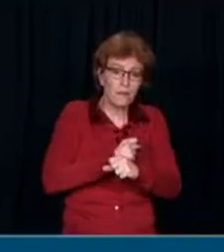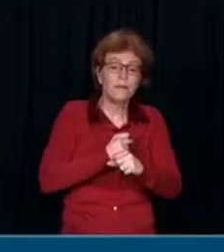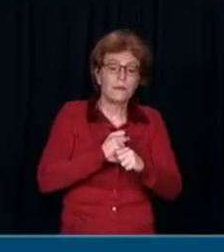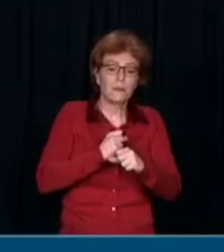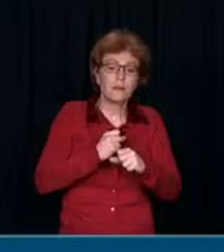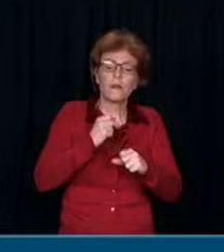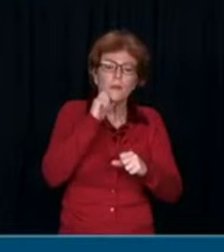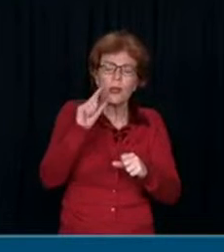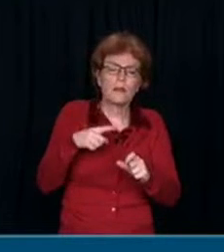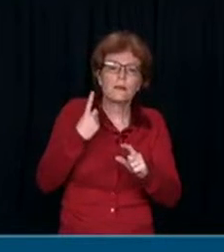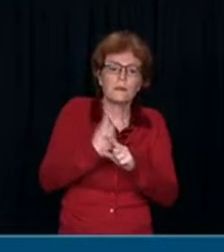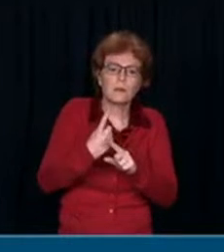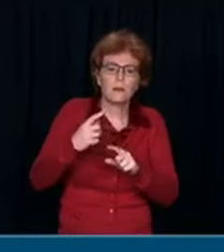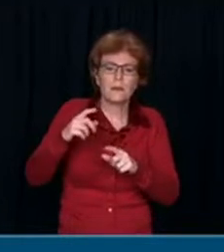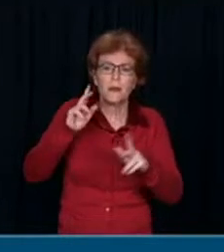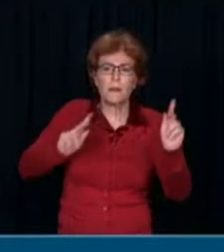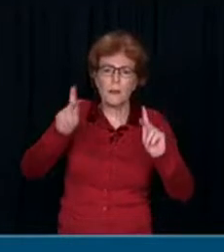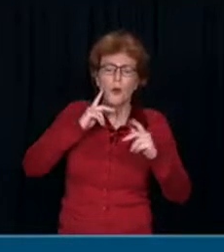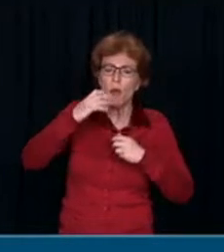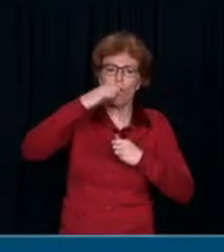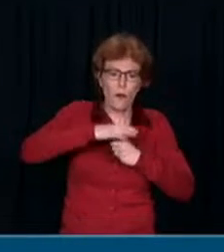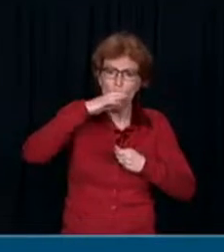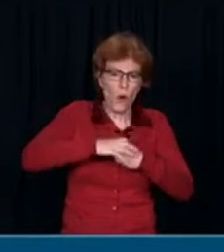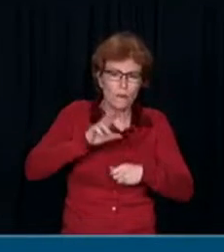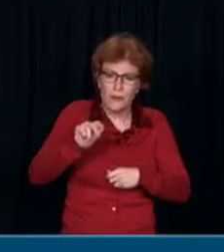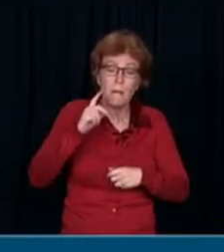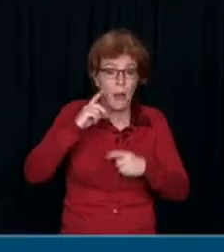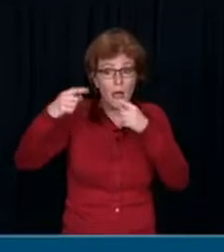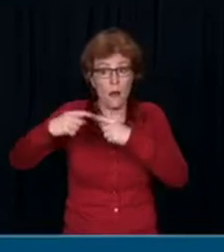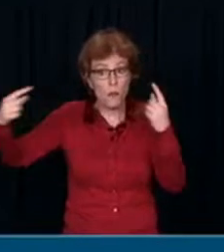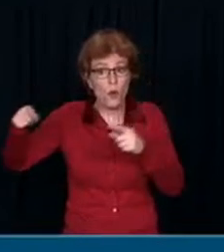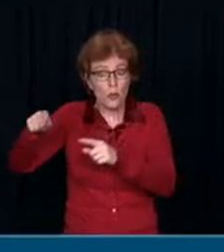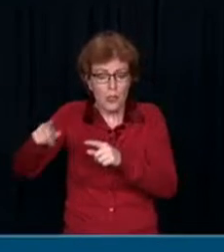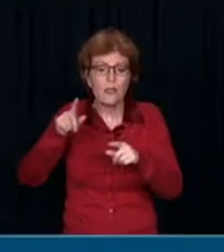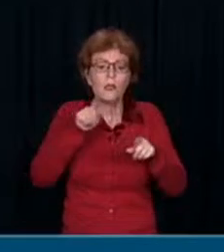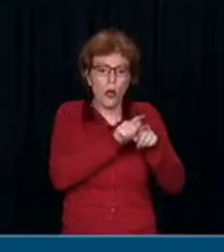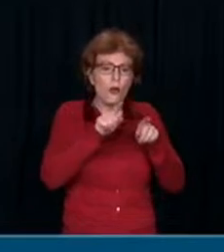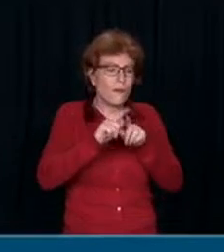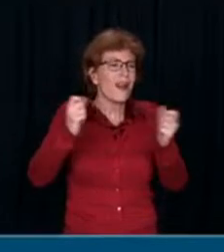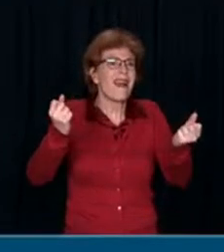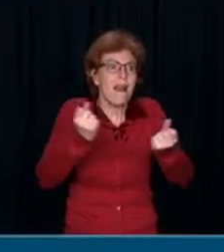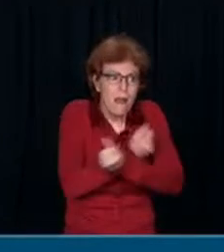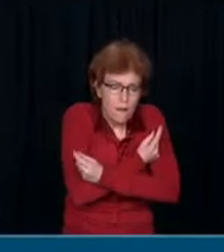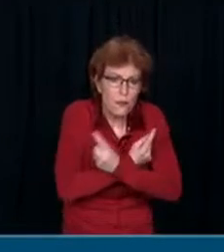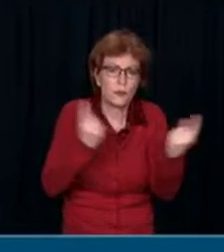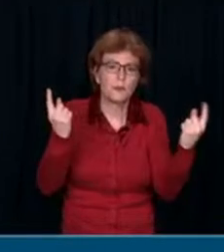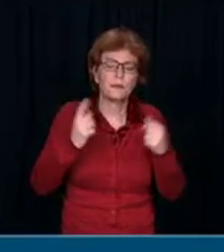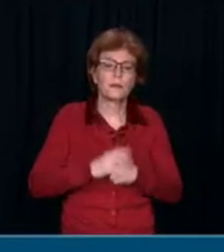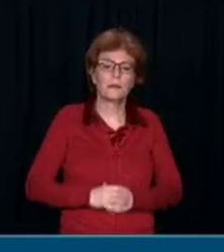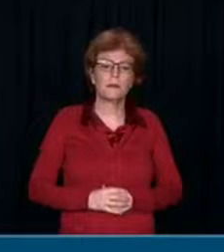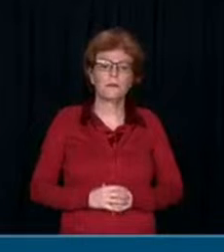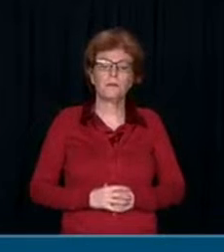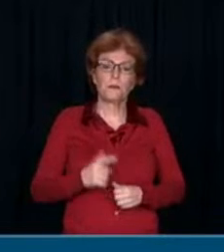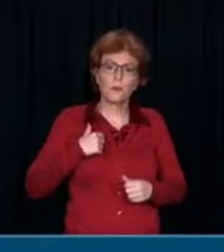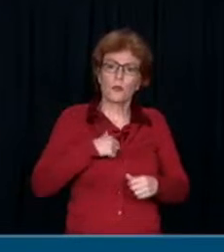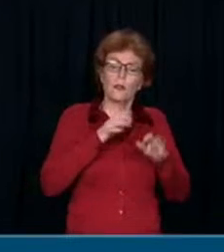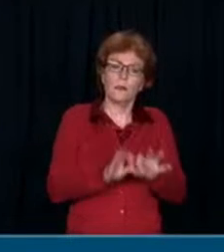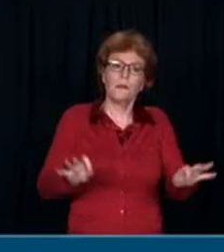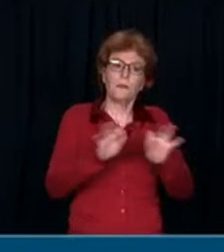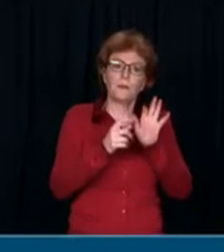it's not for just the people who voted for me, like my opponent. It's for everyone, because we